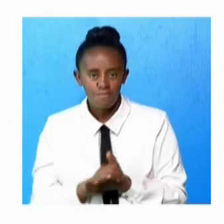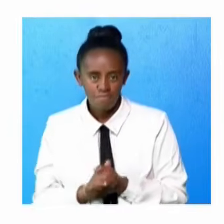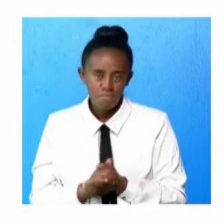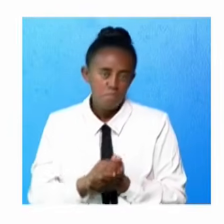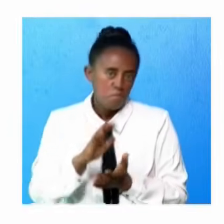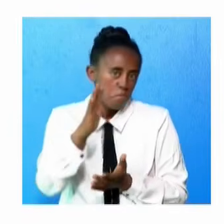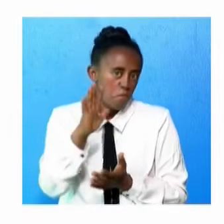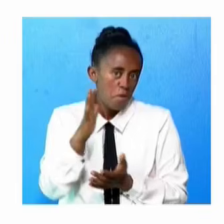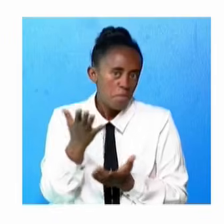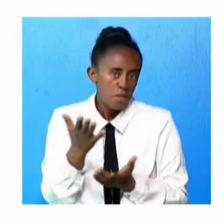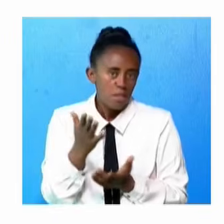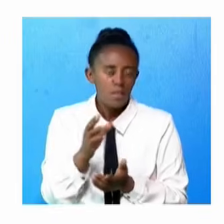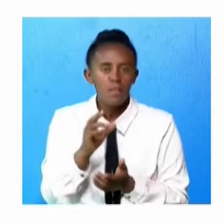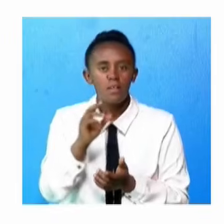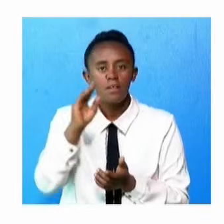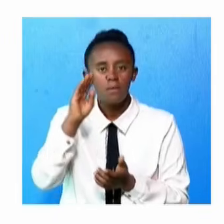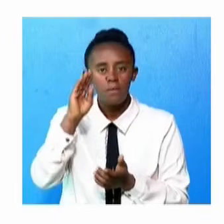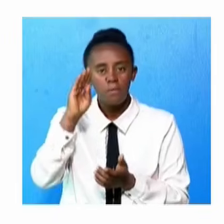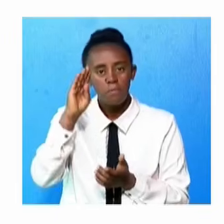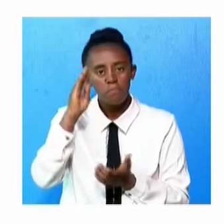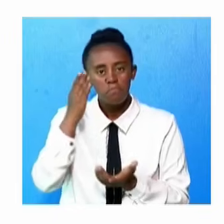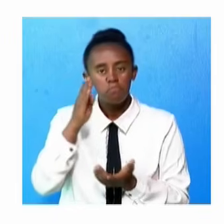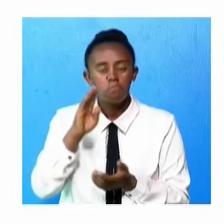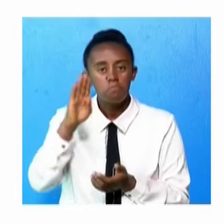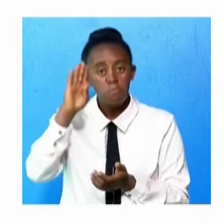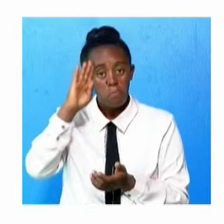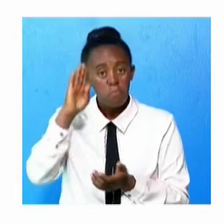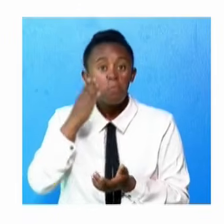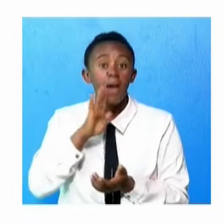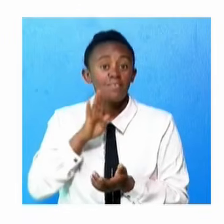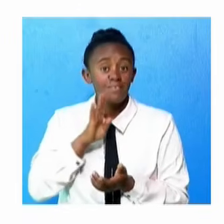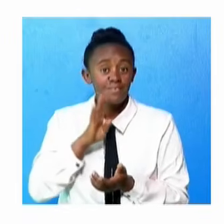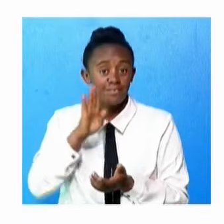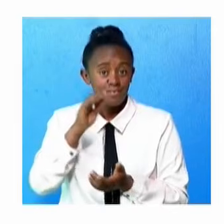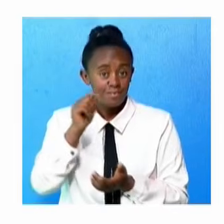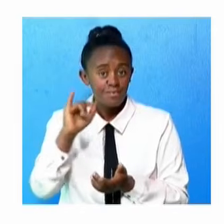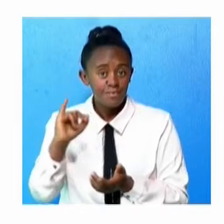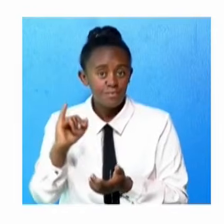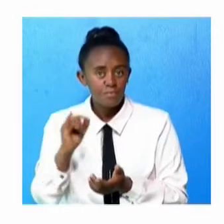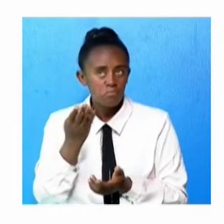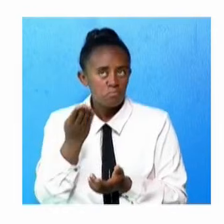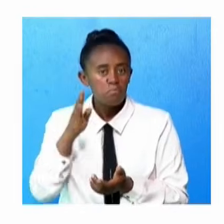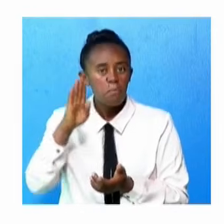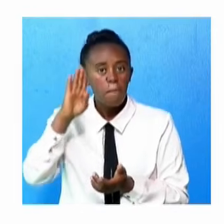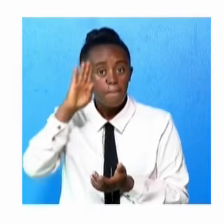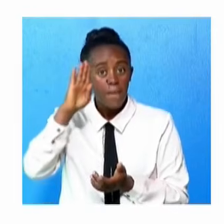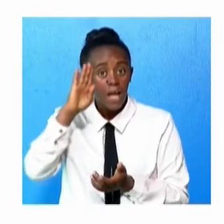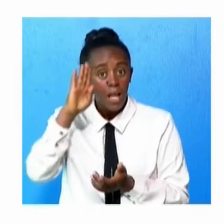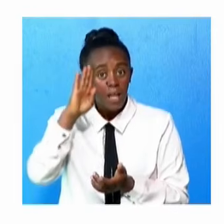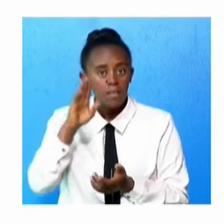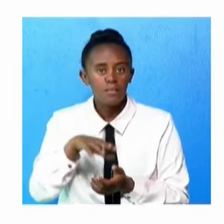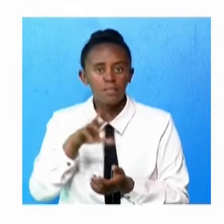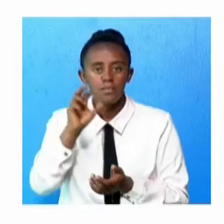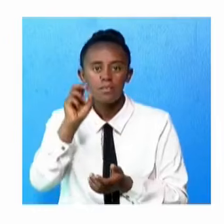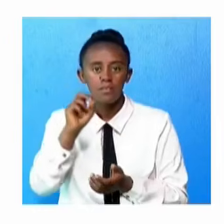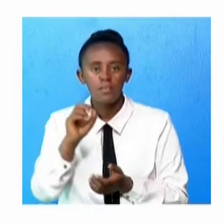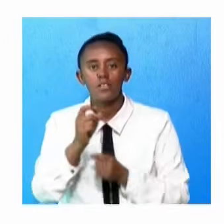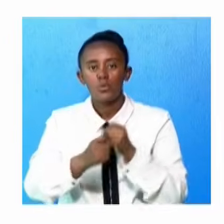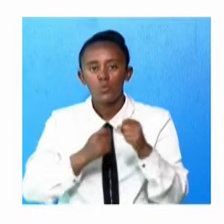Maybe Bati is 13 years old. Bagala is again 13 years